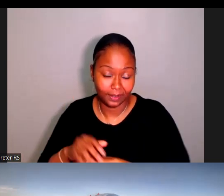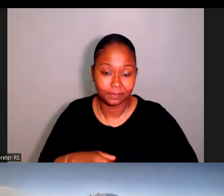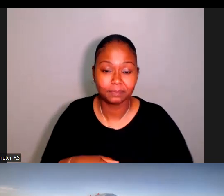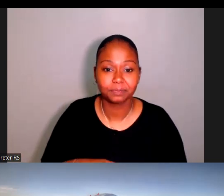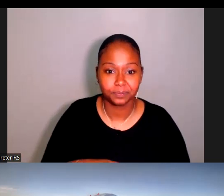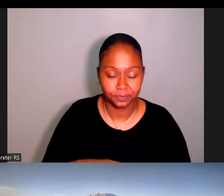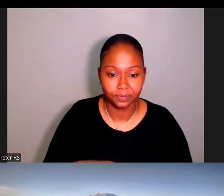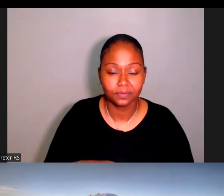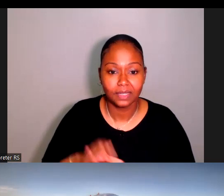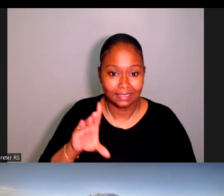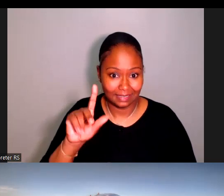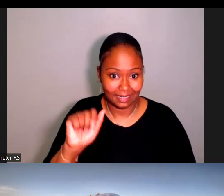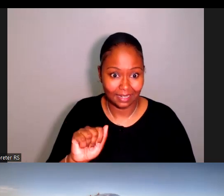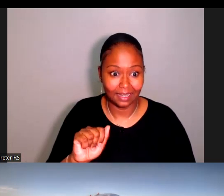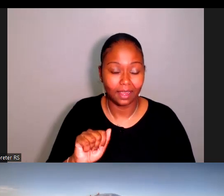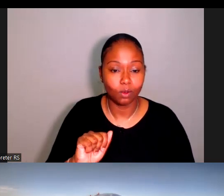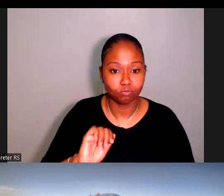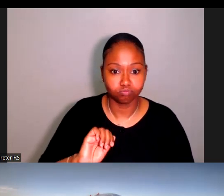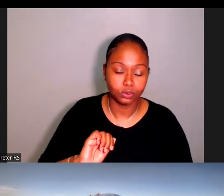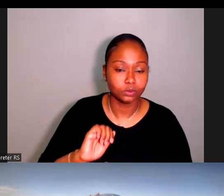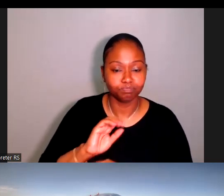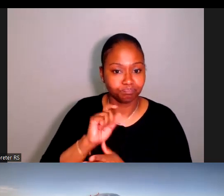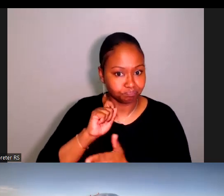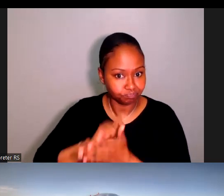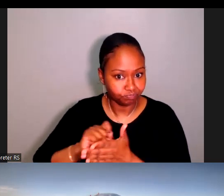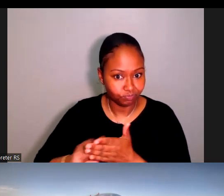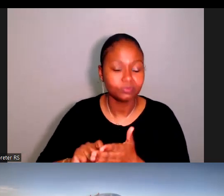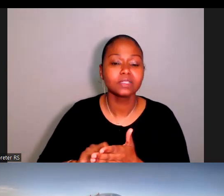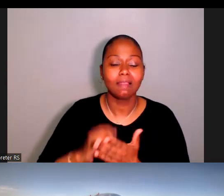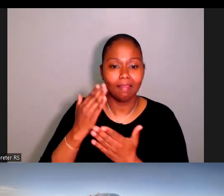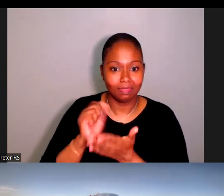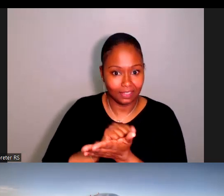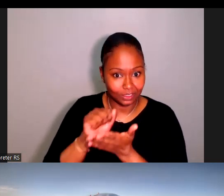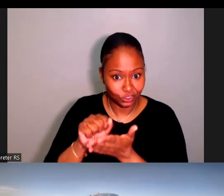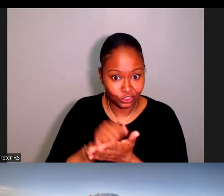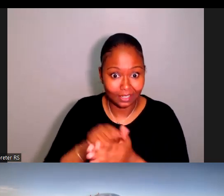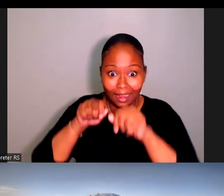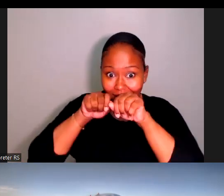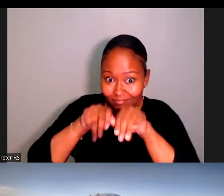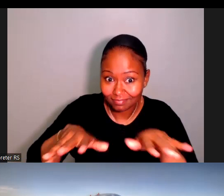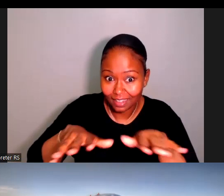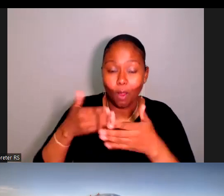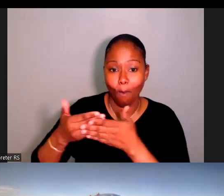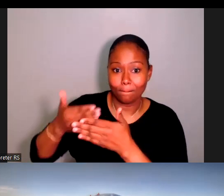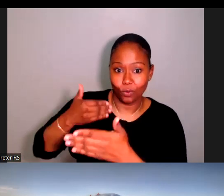CDA will circulate the agenda for this work group meeting to the public at least 10 days prior to August